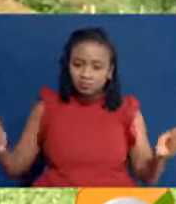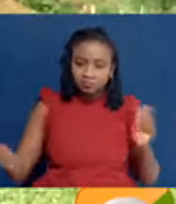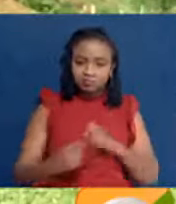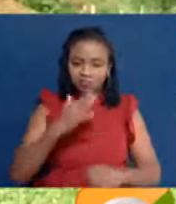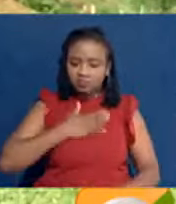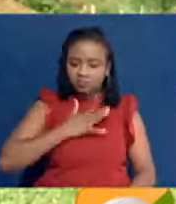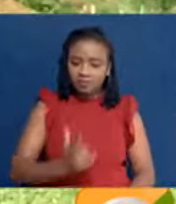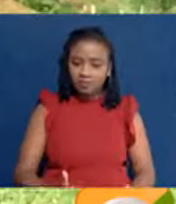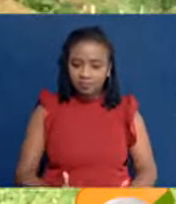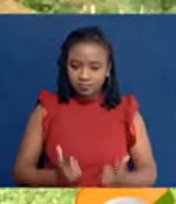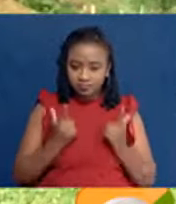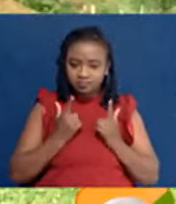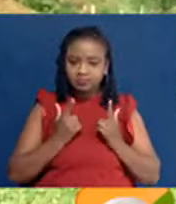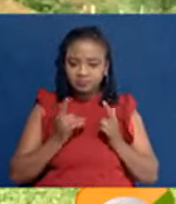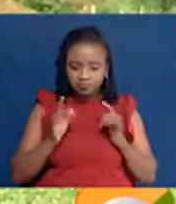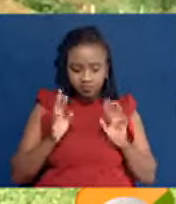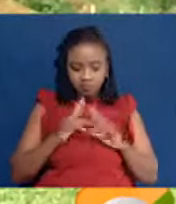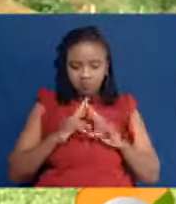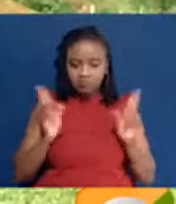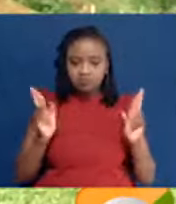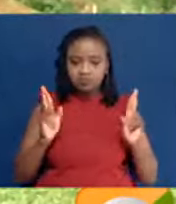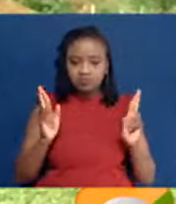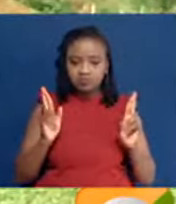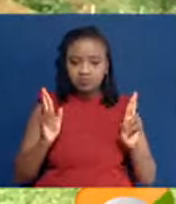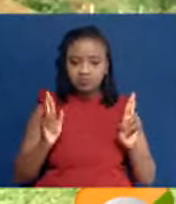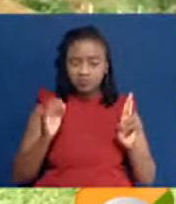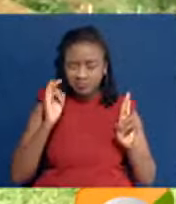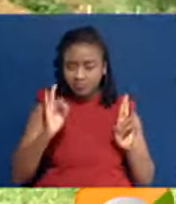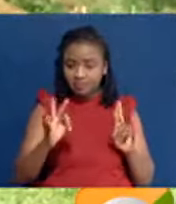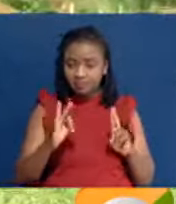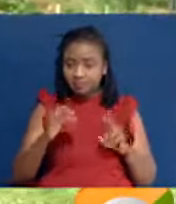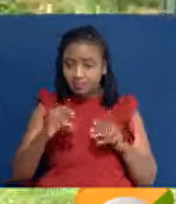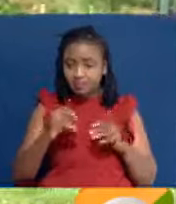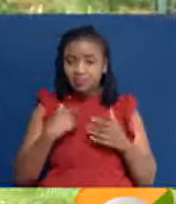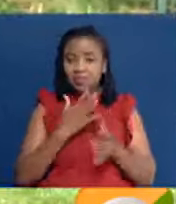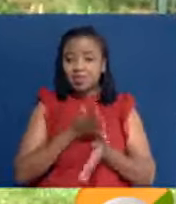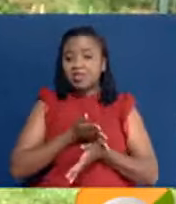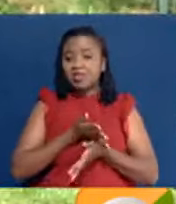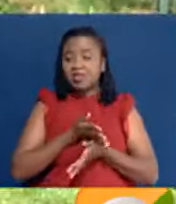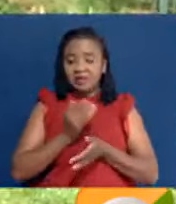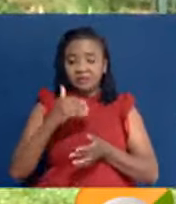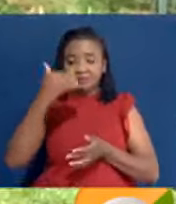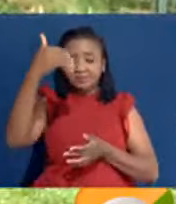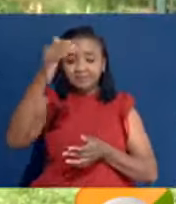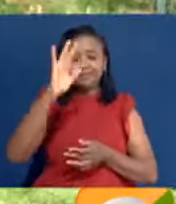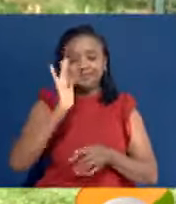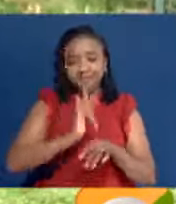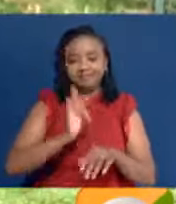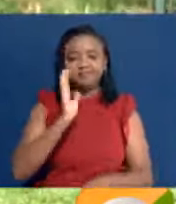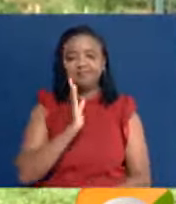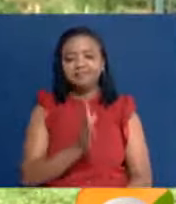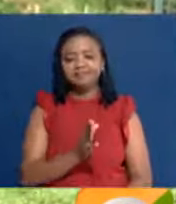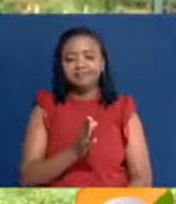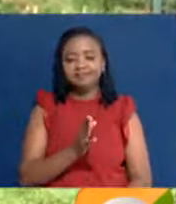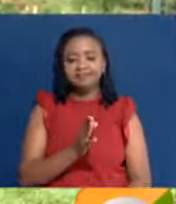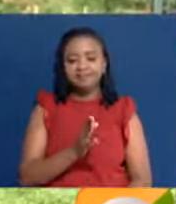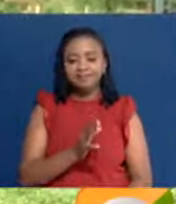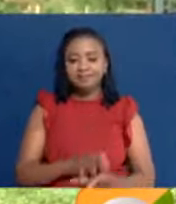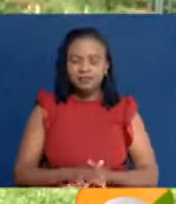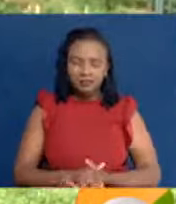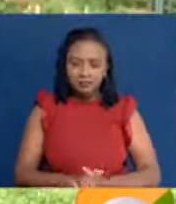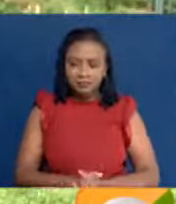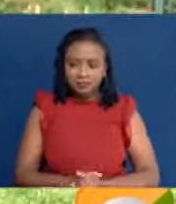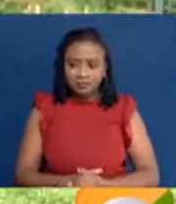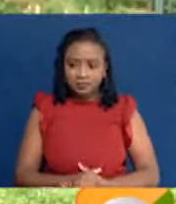the ones who face the worst impacts of climate change. They will be the ones who live with the impacts we read